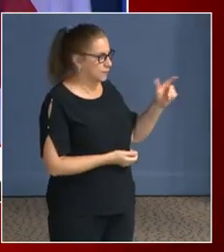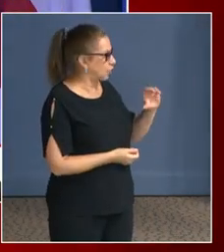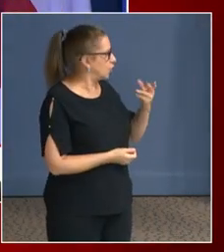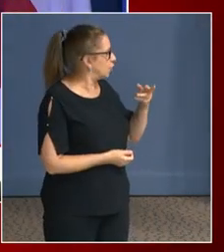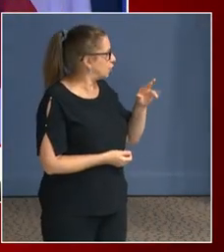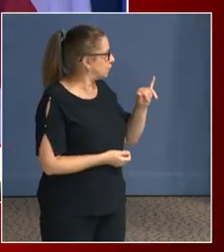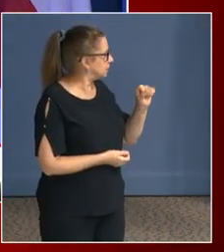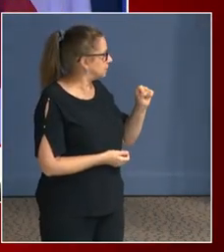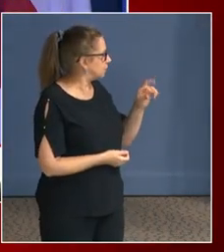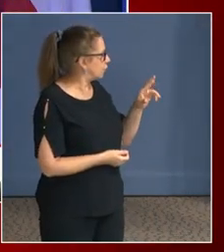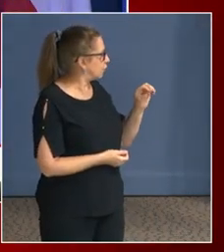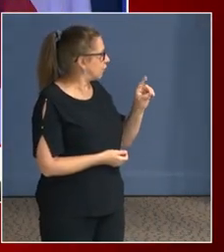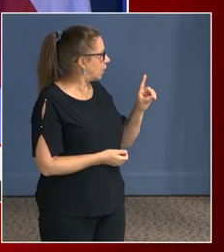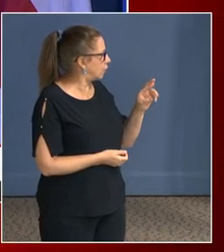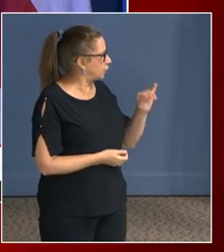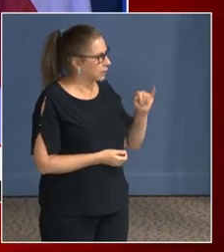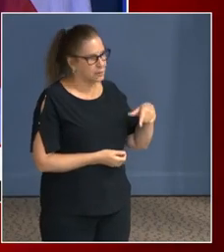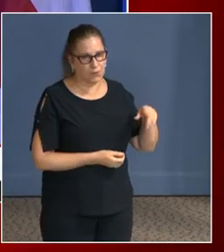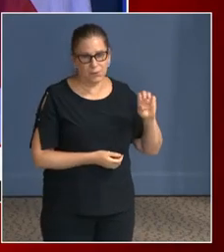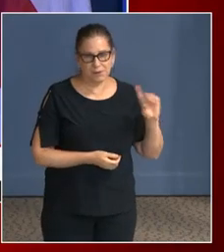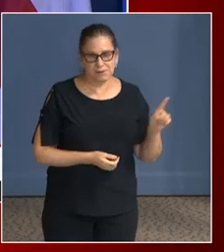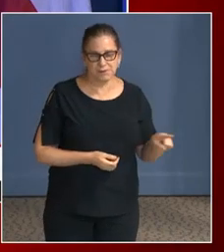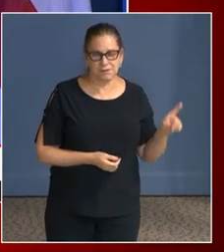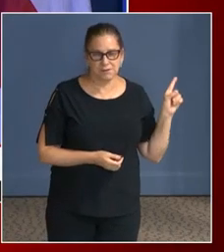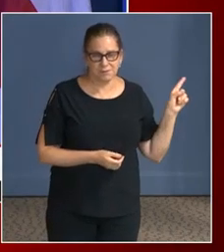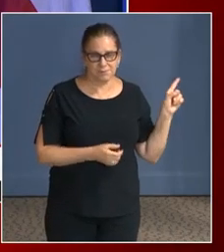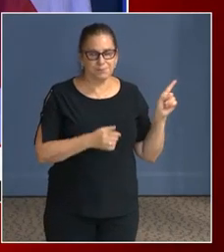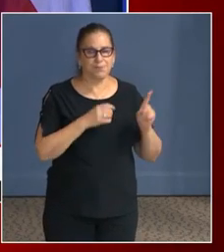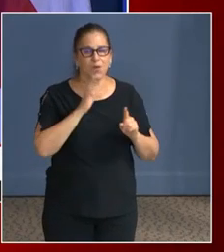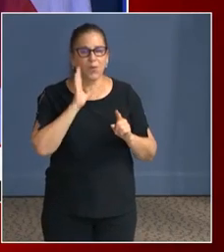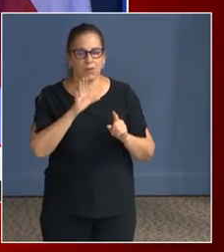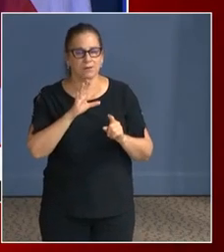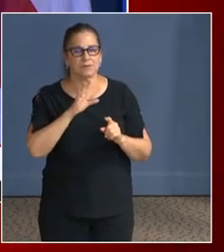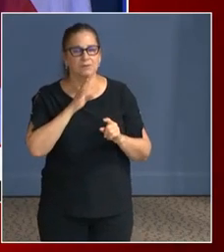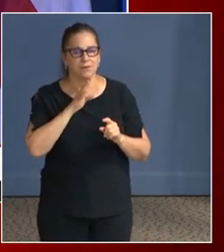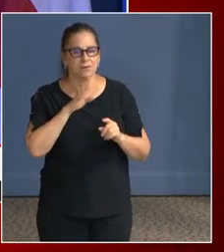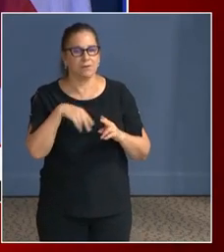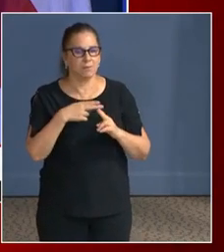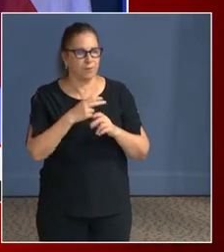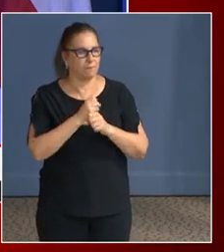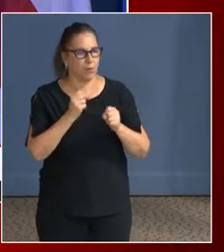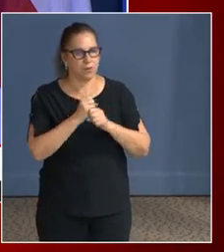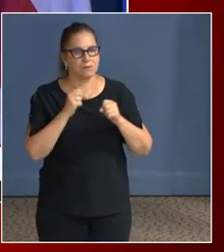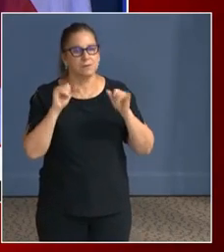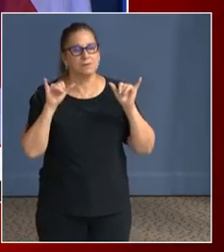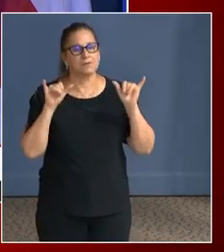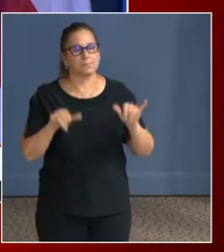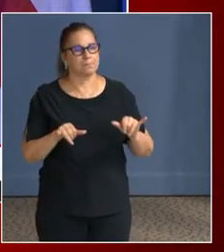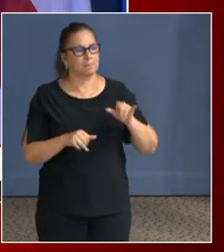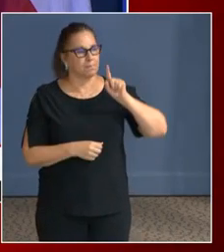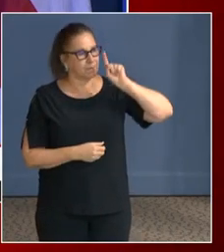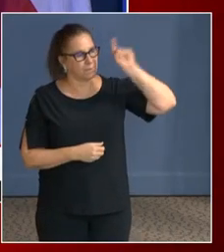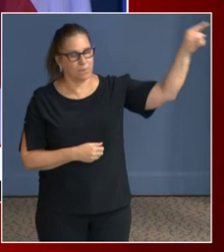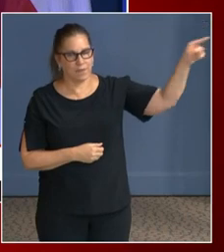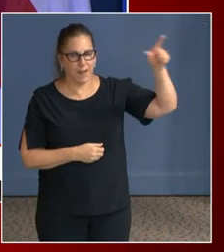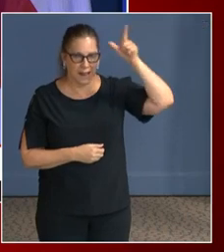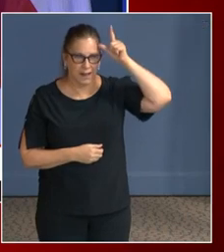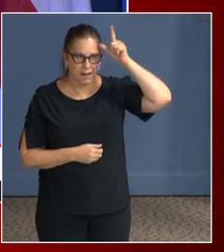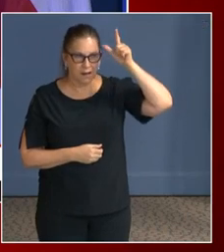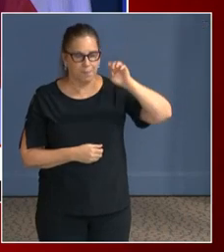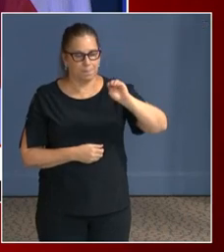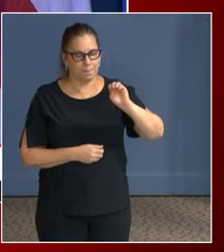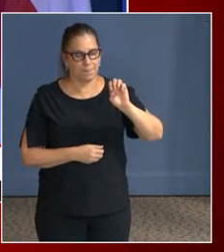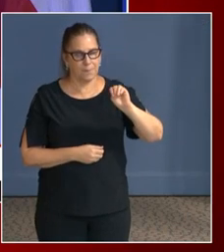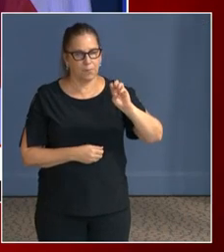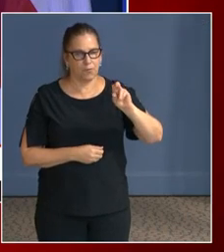So the fireworks will happen at the Lincoln Memorial, right behind it, at West Potomac Park,